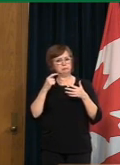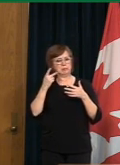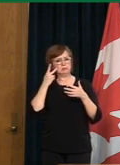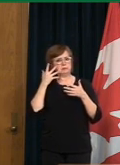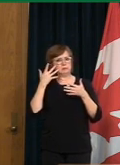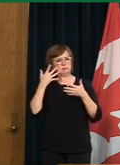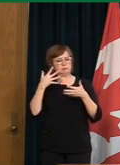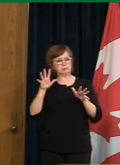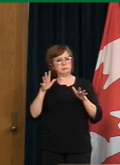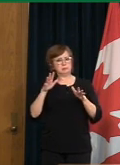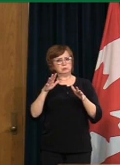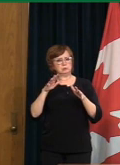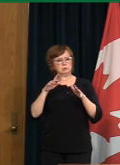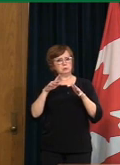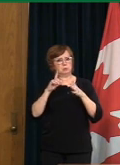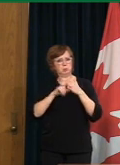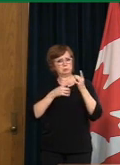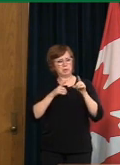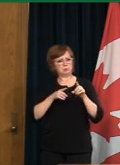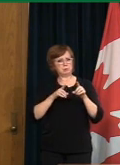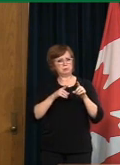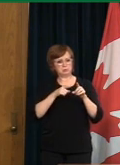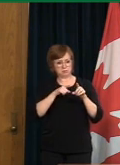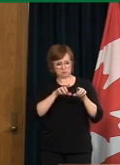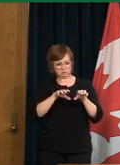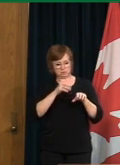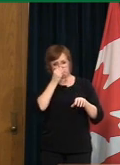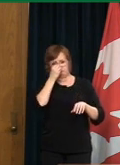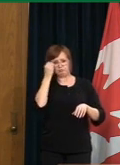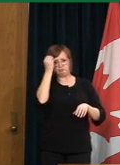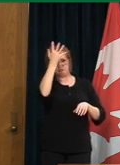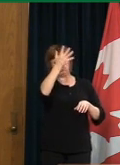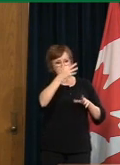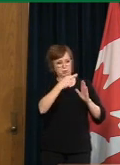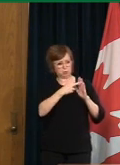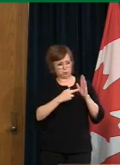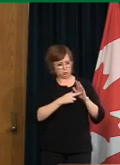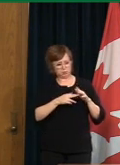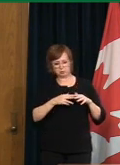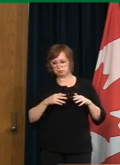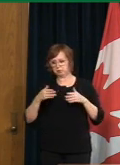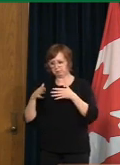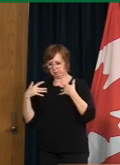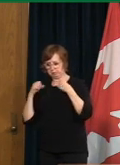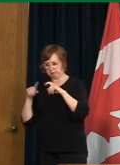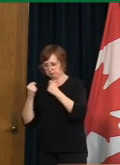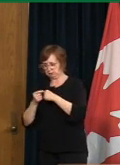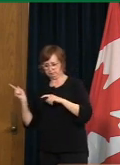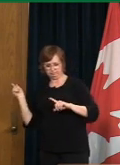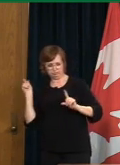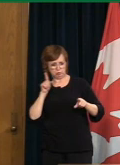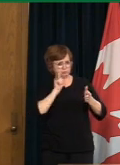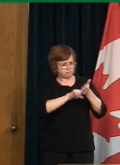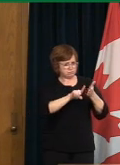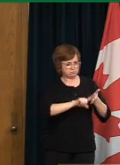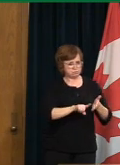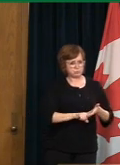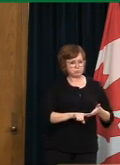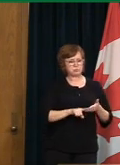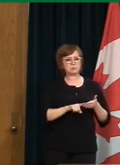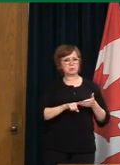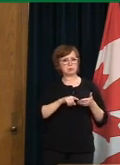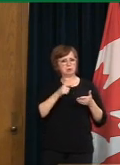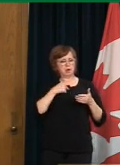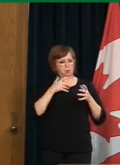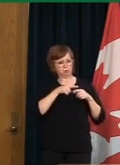been investigated by the public health team. The fines have been administered, and I would expect that to continue in the days ahead if